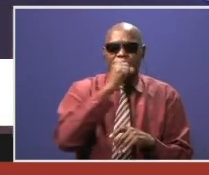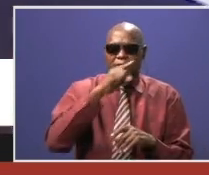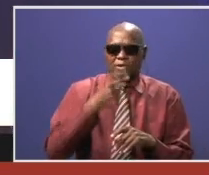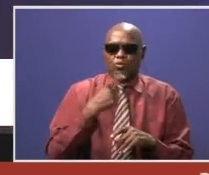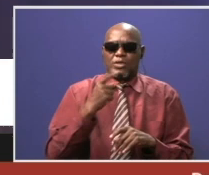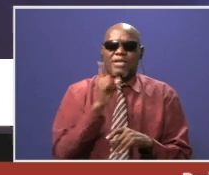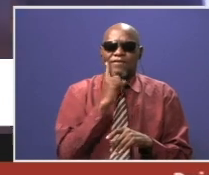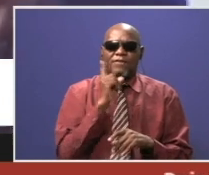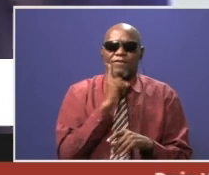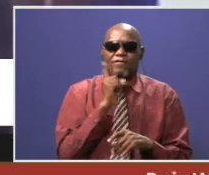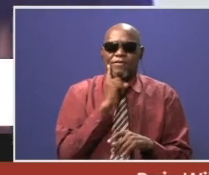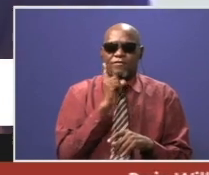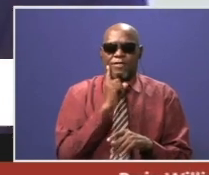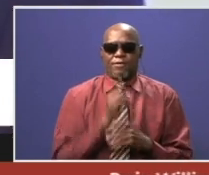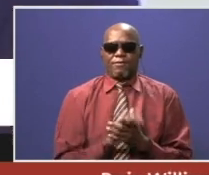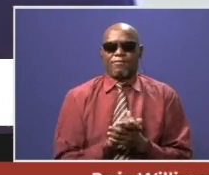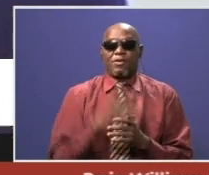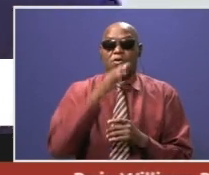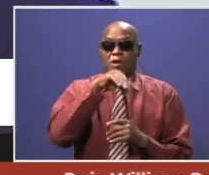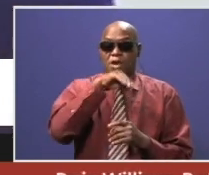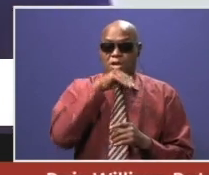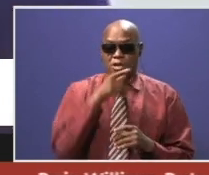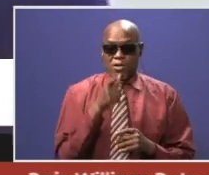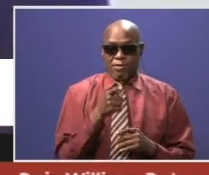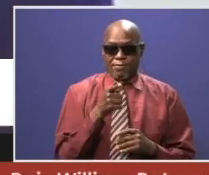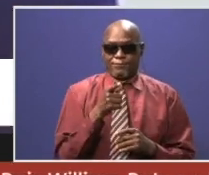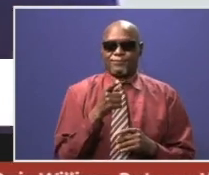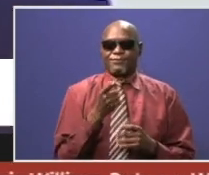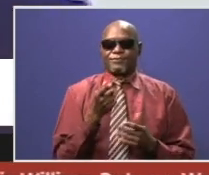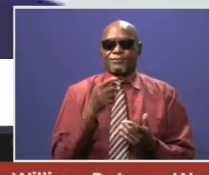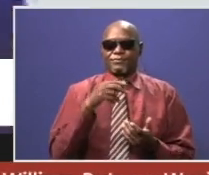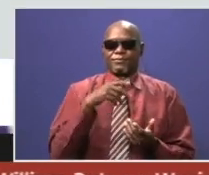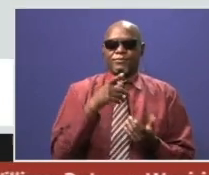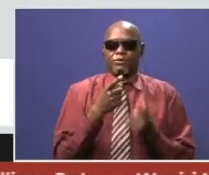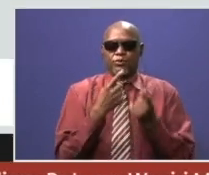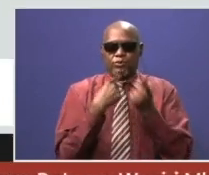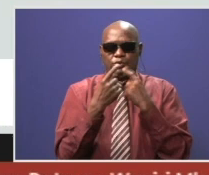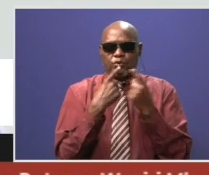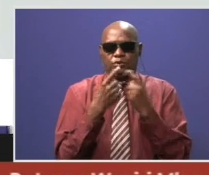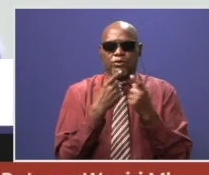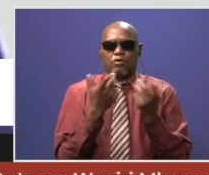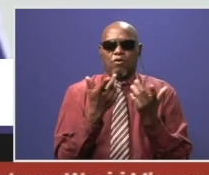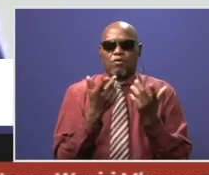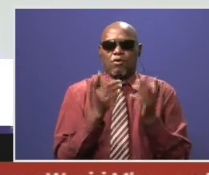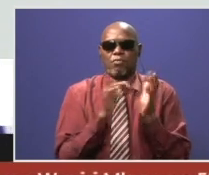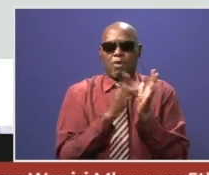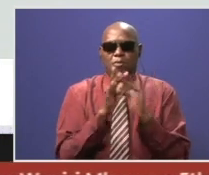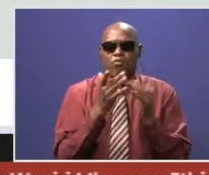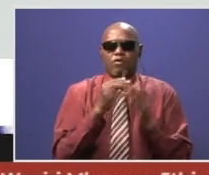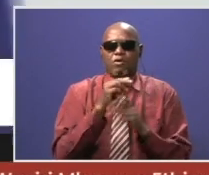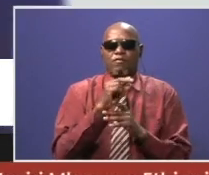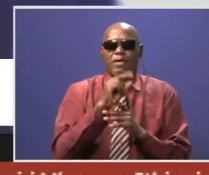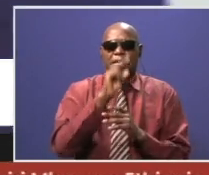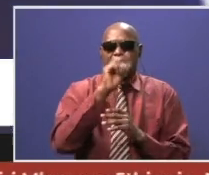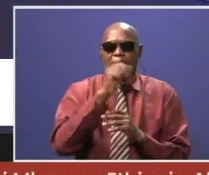day. Kinara wa upinzani Raila Odinga, akirejelea hadithi za Biblia ya ukuaji wa Nazareth, alisema kuwa anaunga